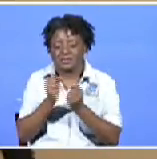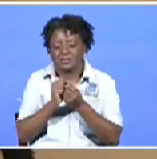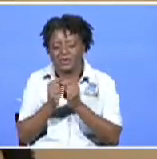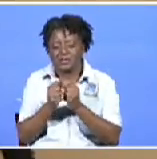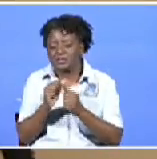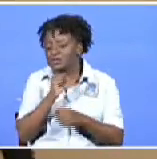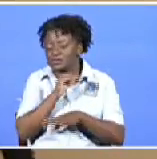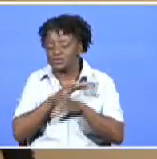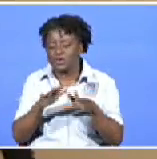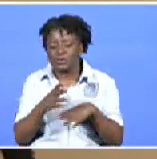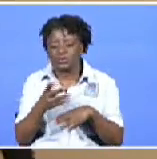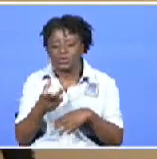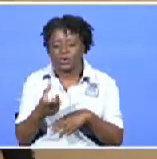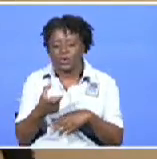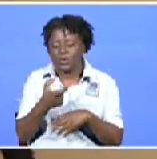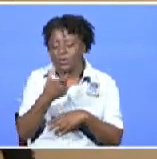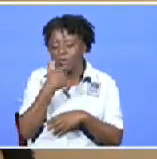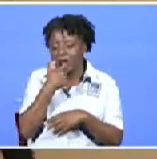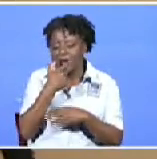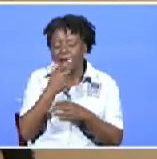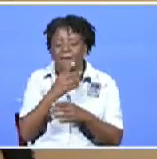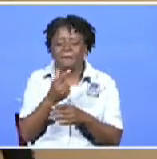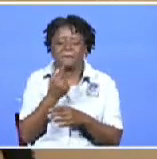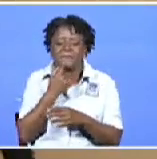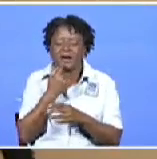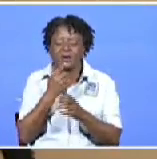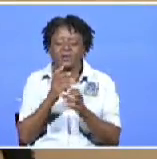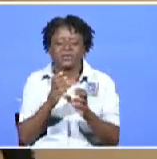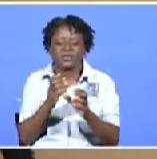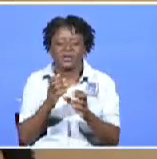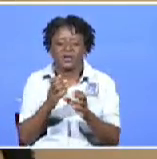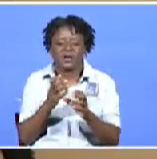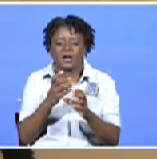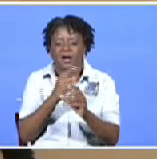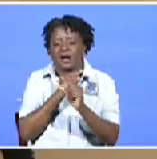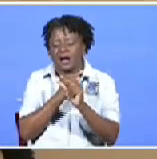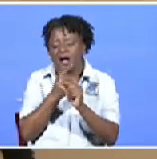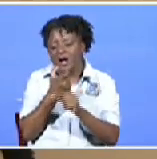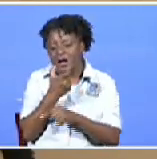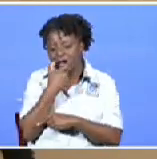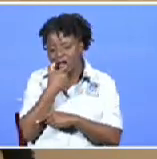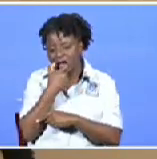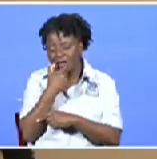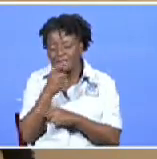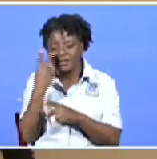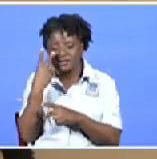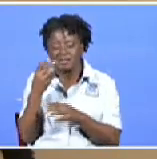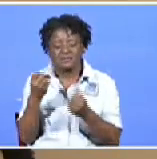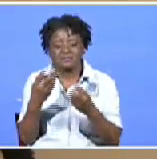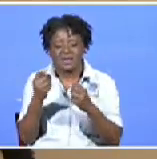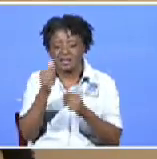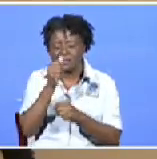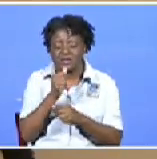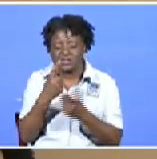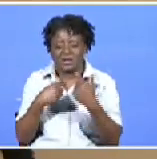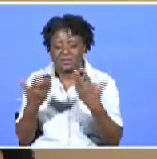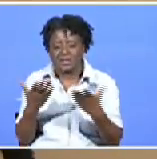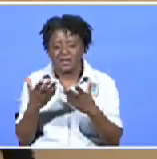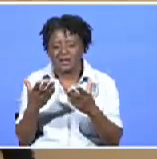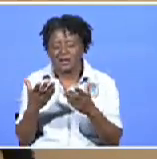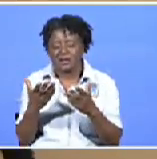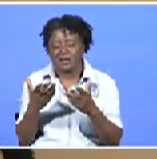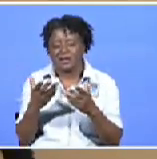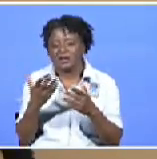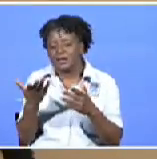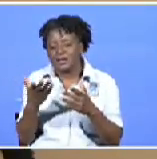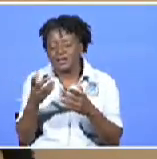guard. I've seen many patients come in here who have what we call an avulsion, meaning that their teeth have